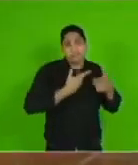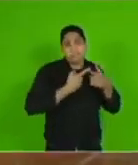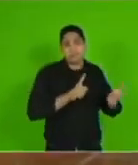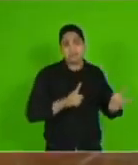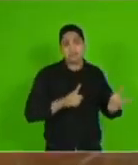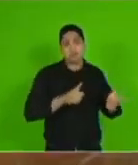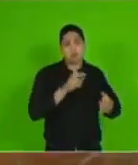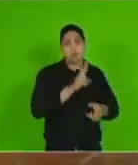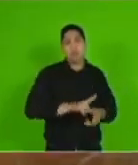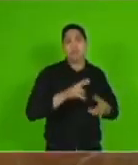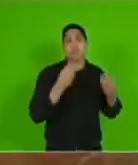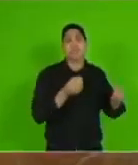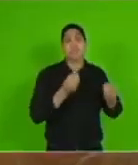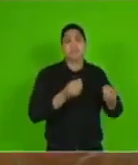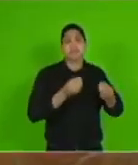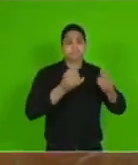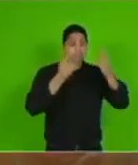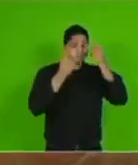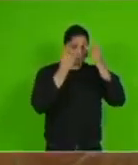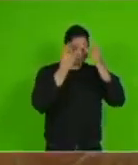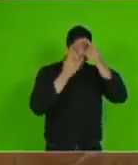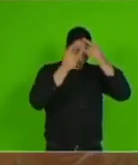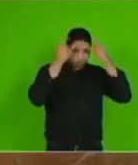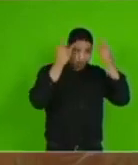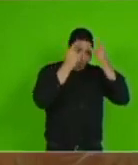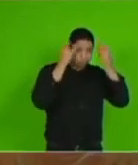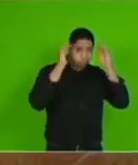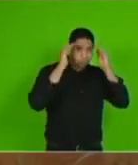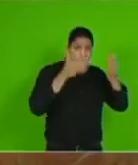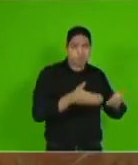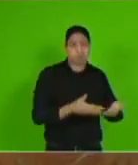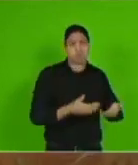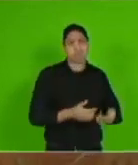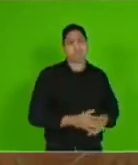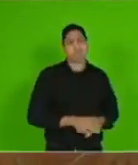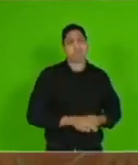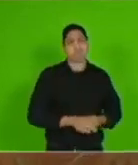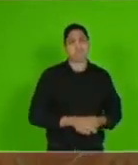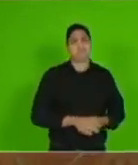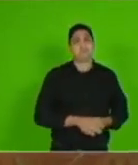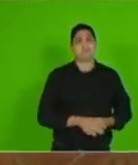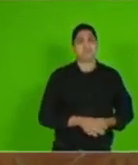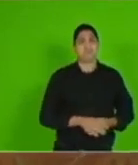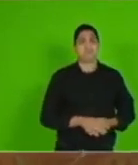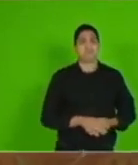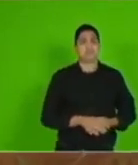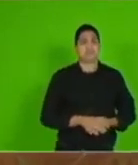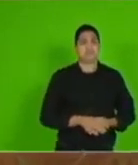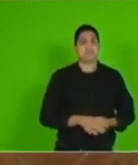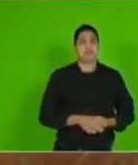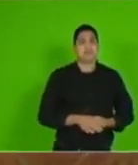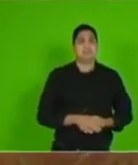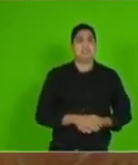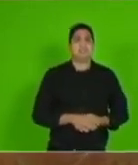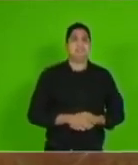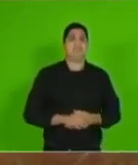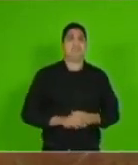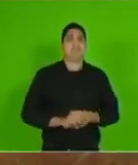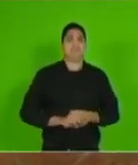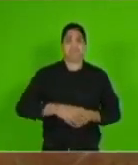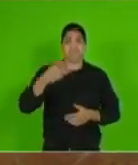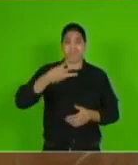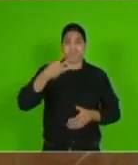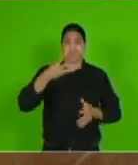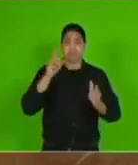church. That's what these descriptions represent: wretched, miserable, poor, blind, naked. It's these